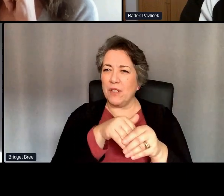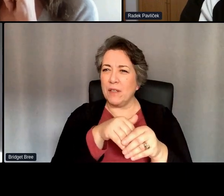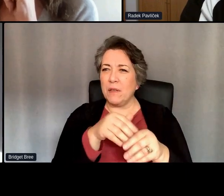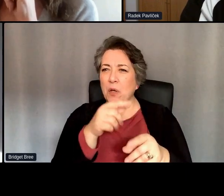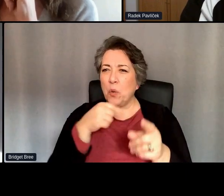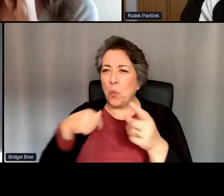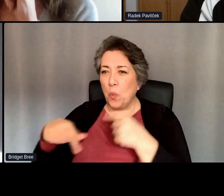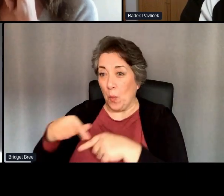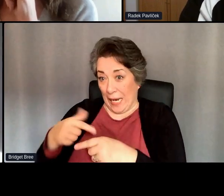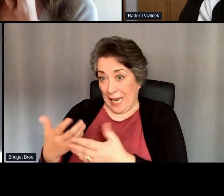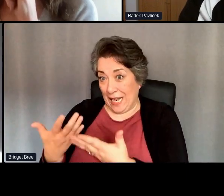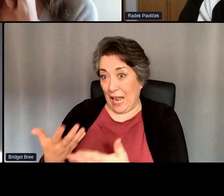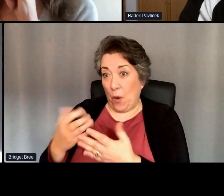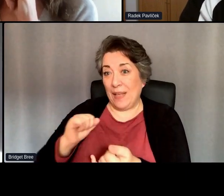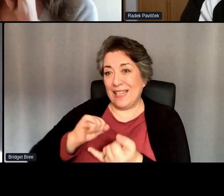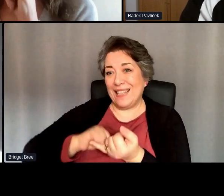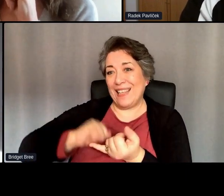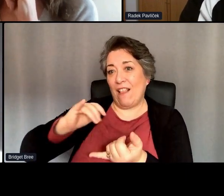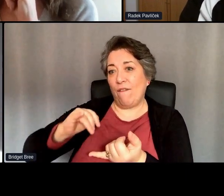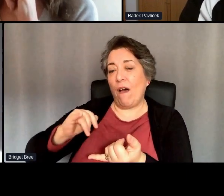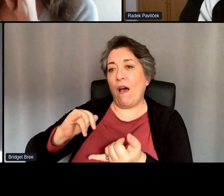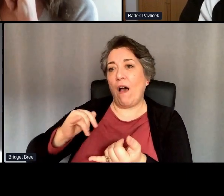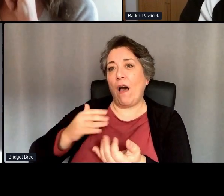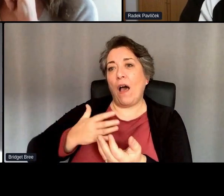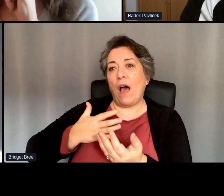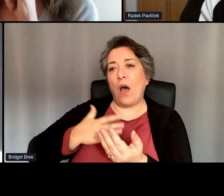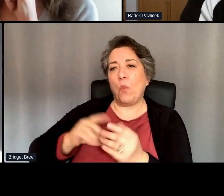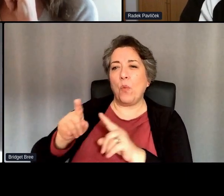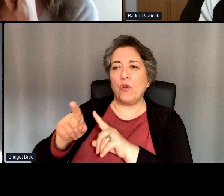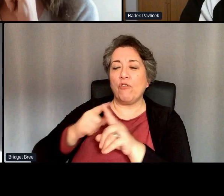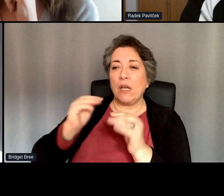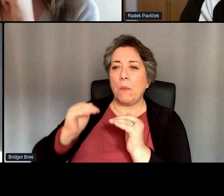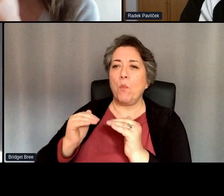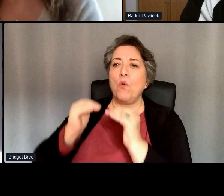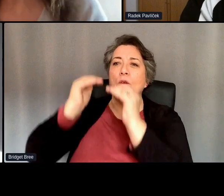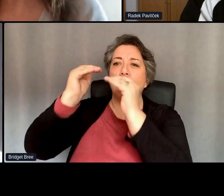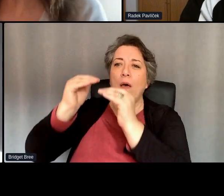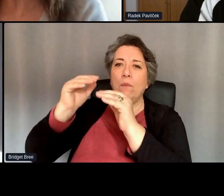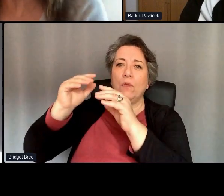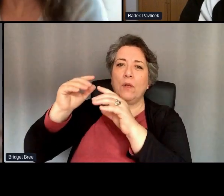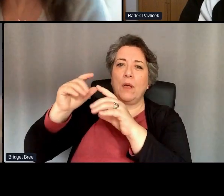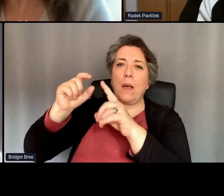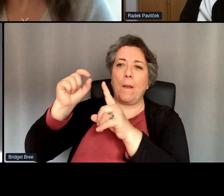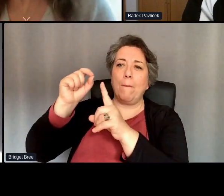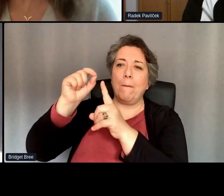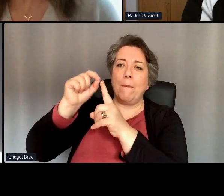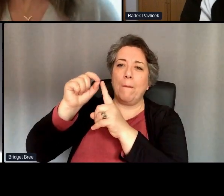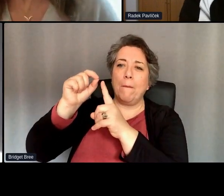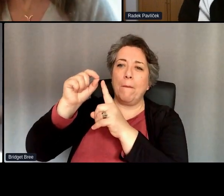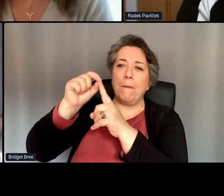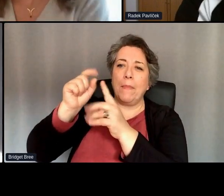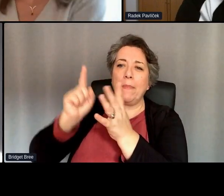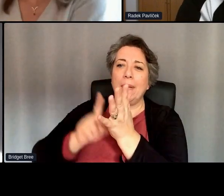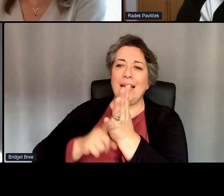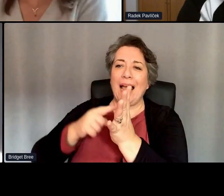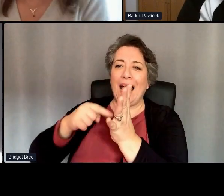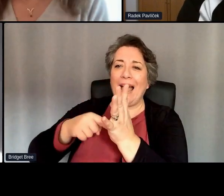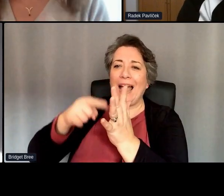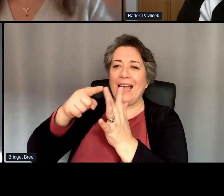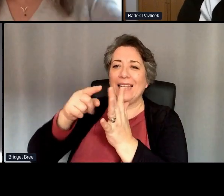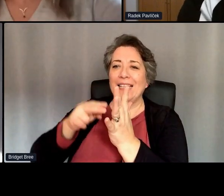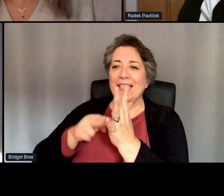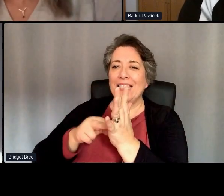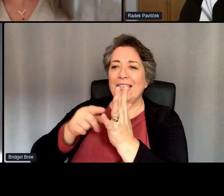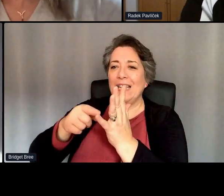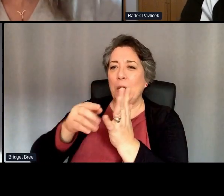to go to I think it's a diamond or platinum. Platinum. Thank you. Sorry. So all those